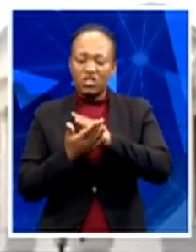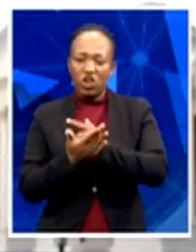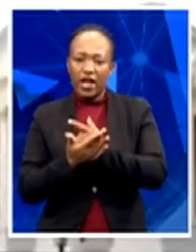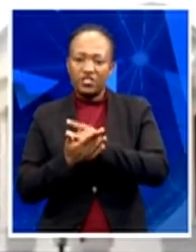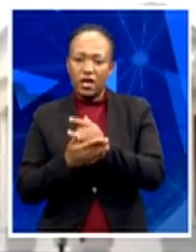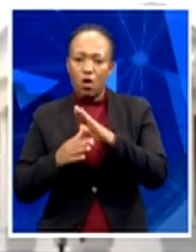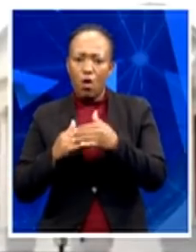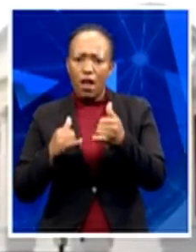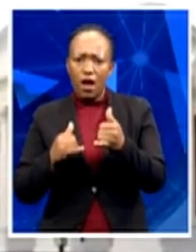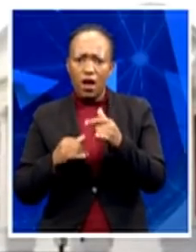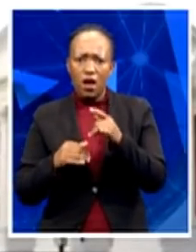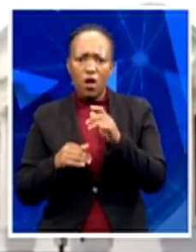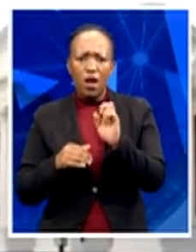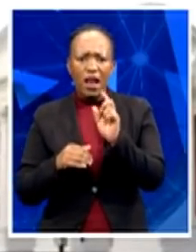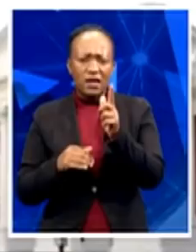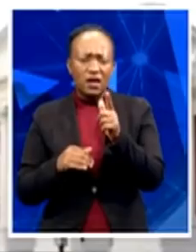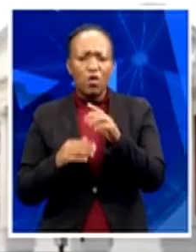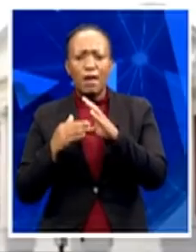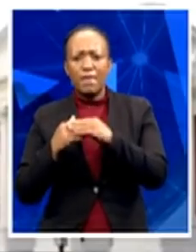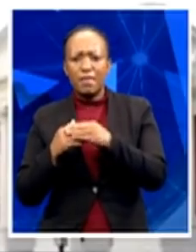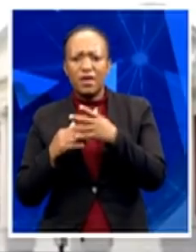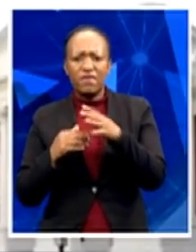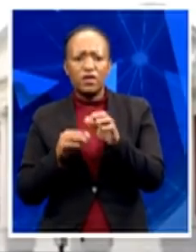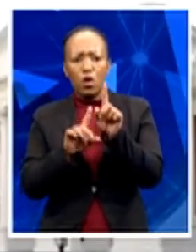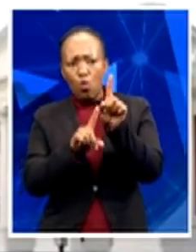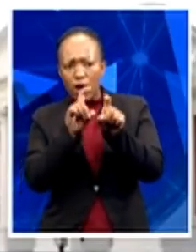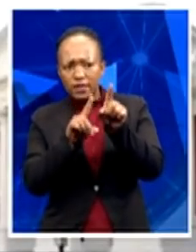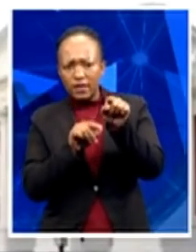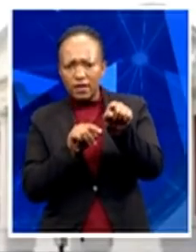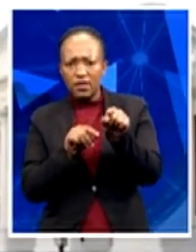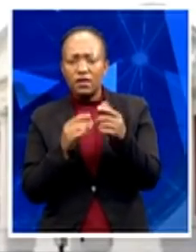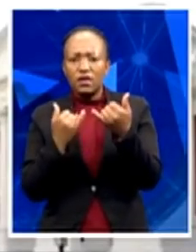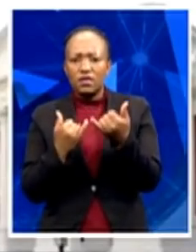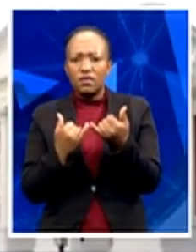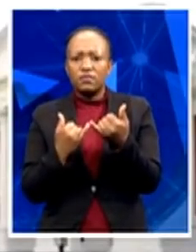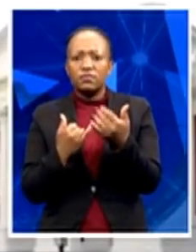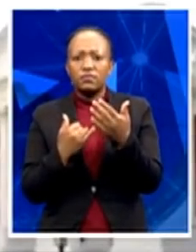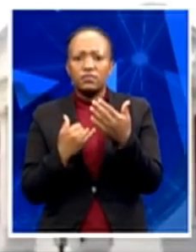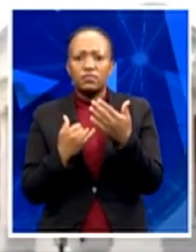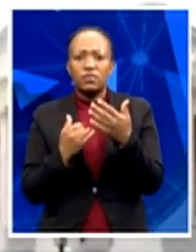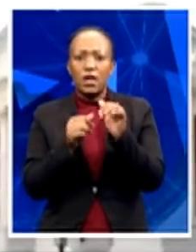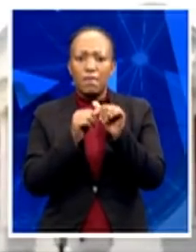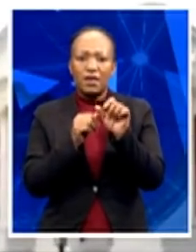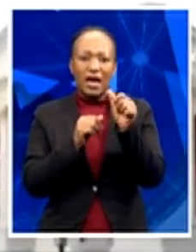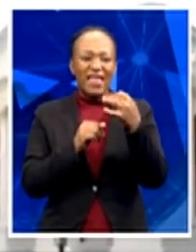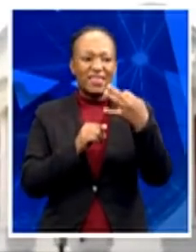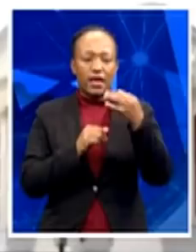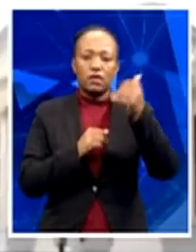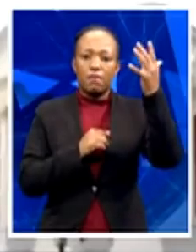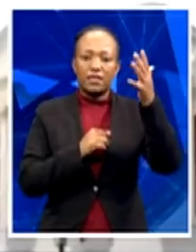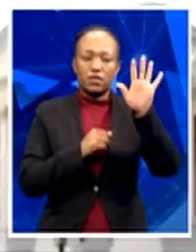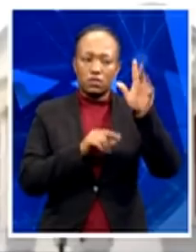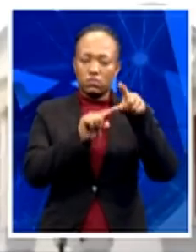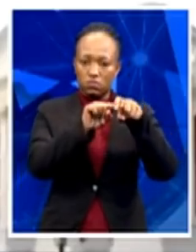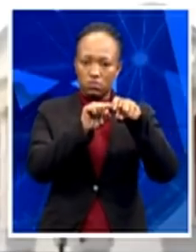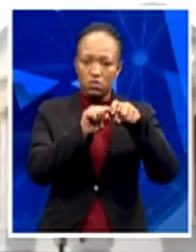members who wanted to ask questions. I would like us to hold the third presentation and do it after, as members have been saying